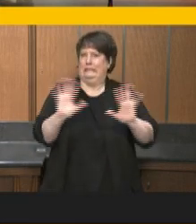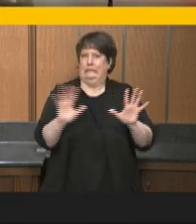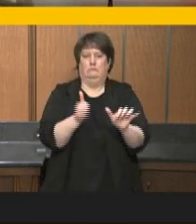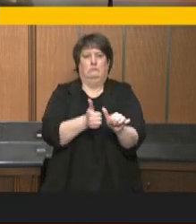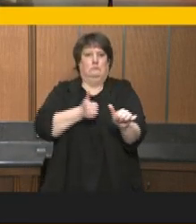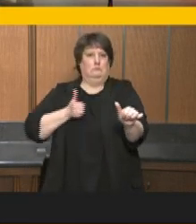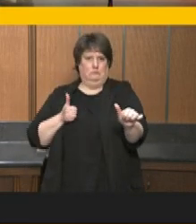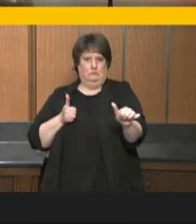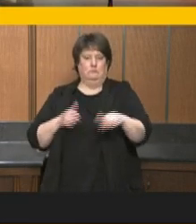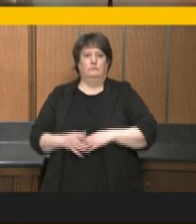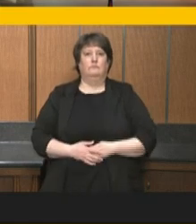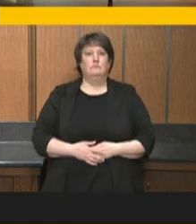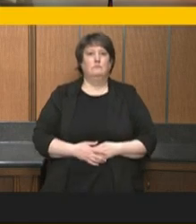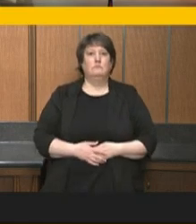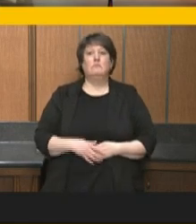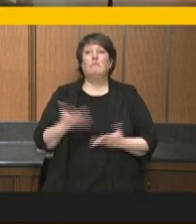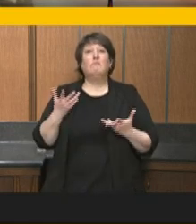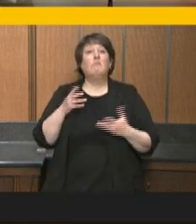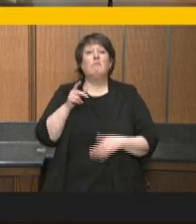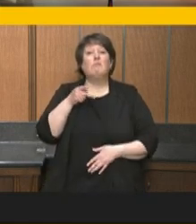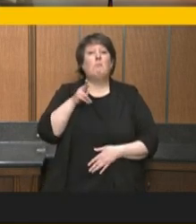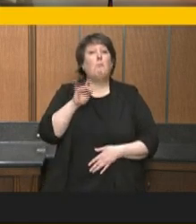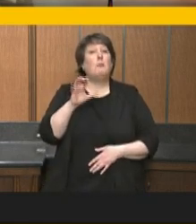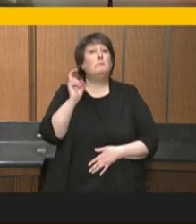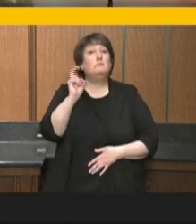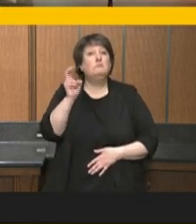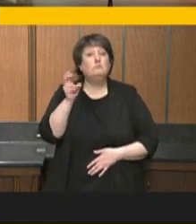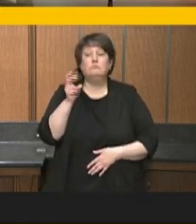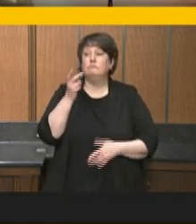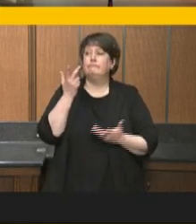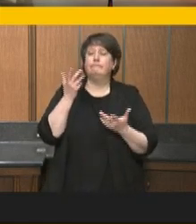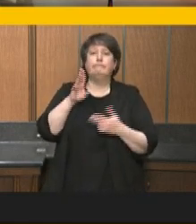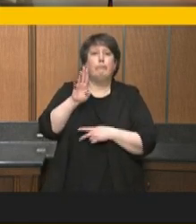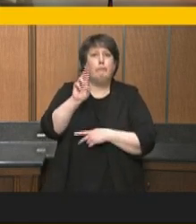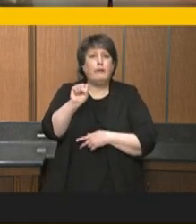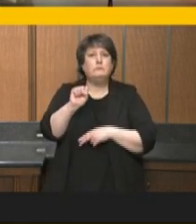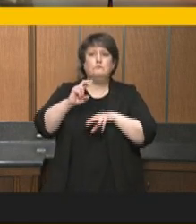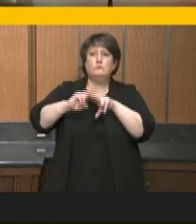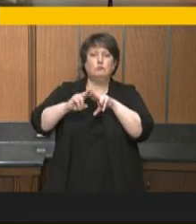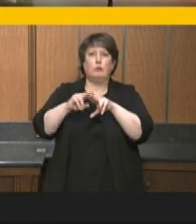Avoiding public transport where possible.